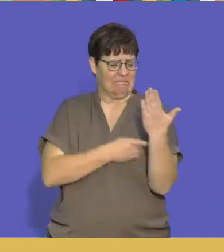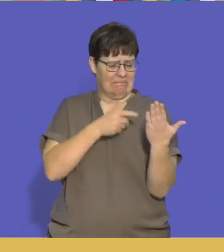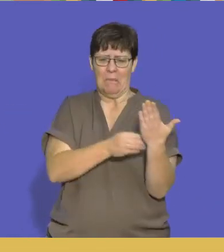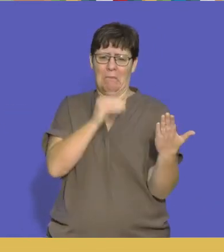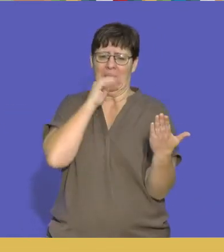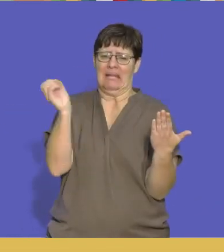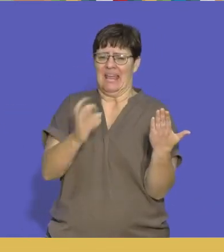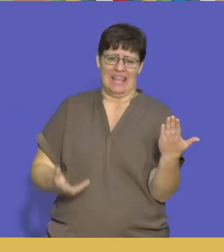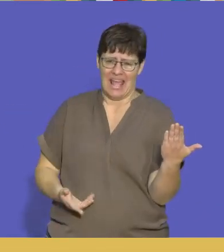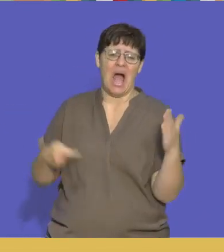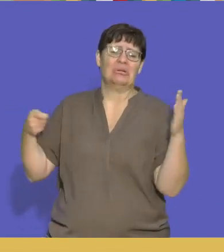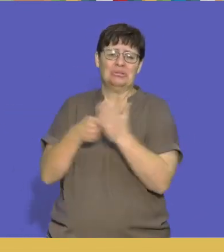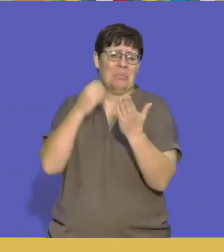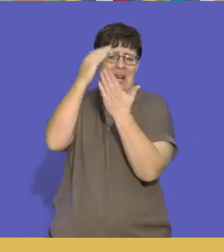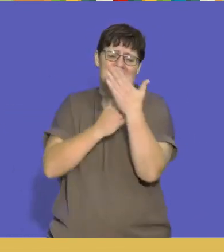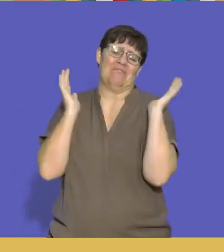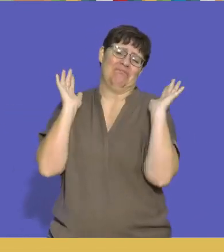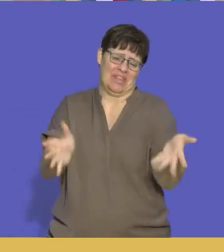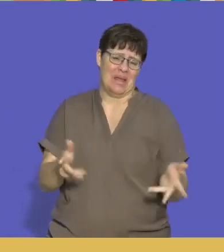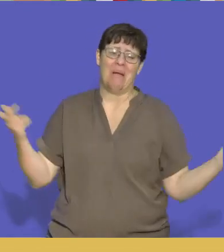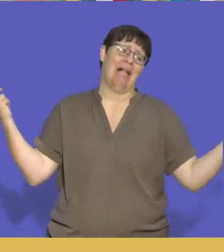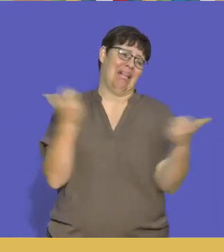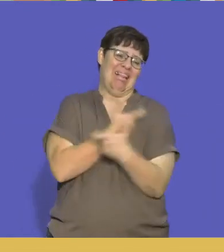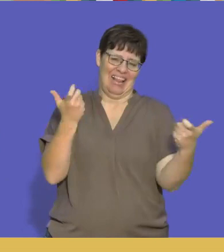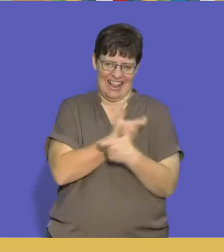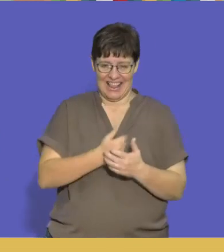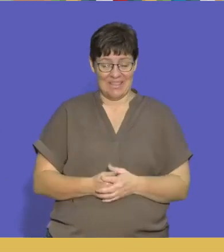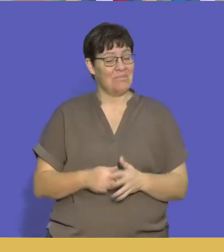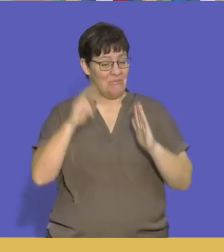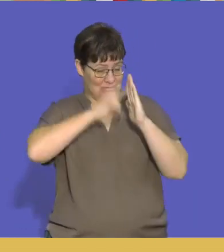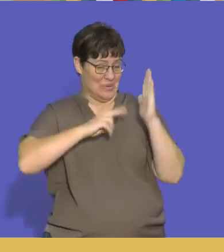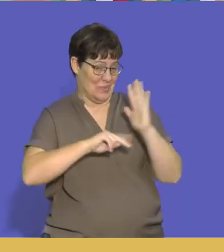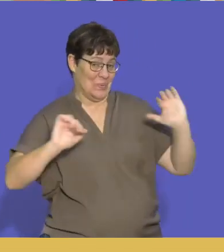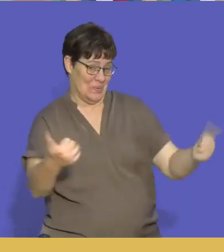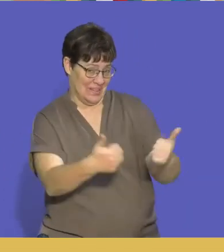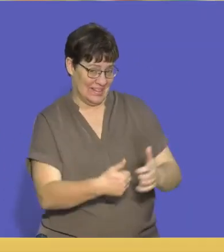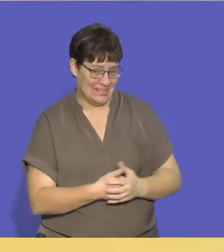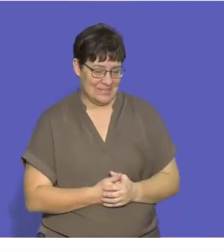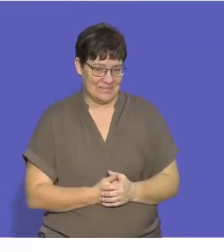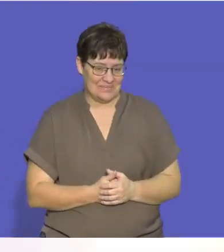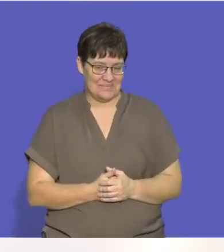that was actually just a shopping list. Very good reading.